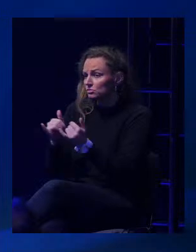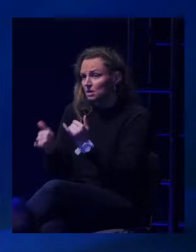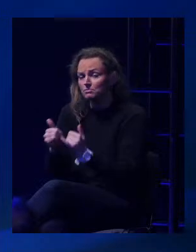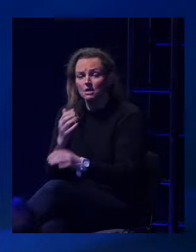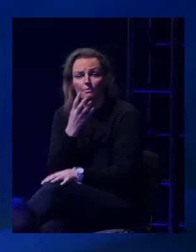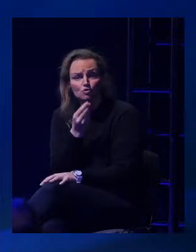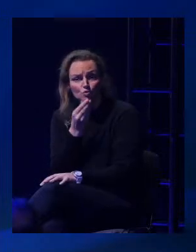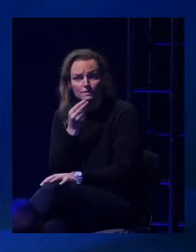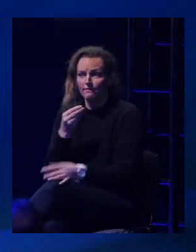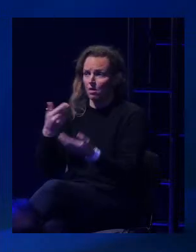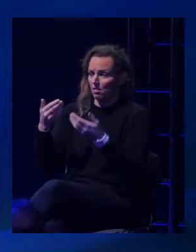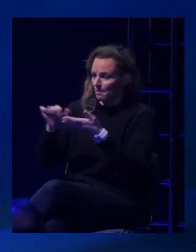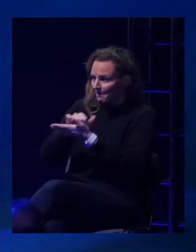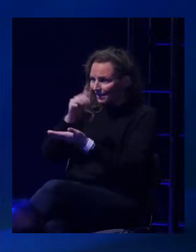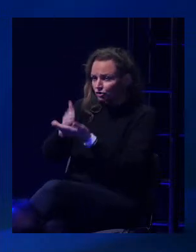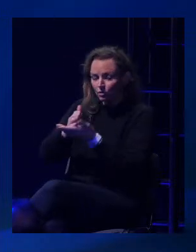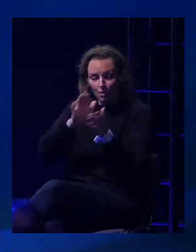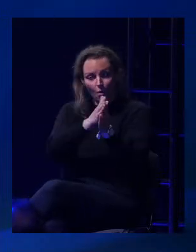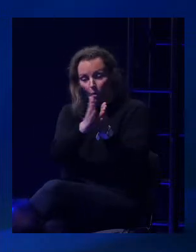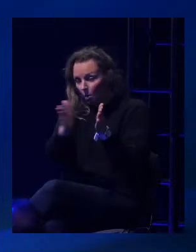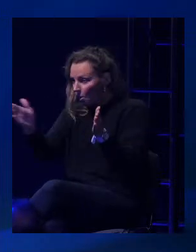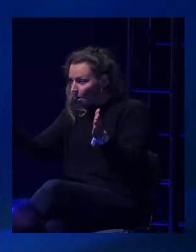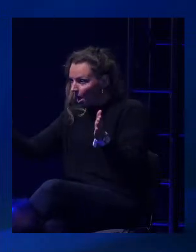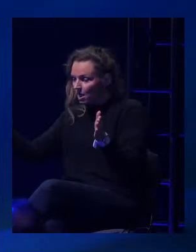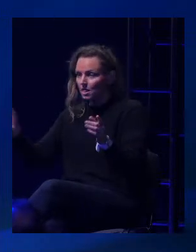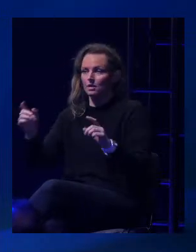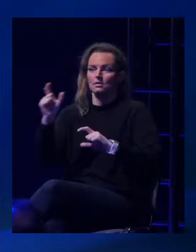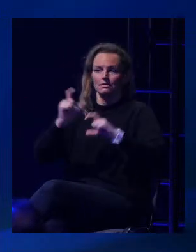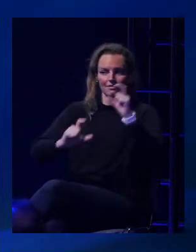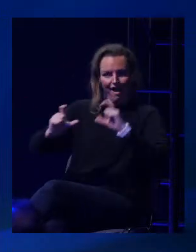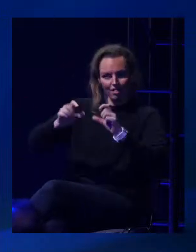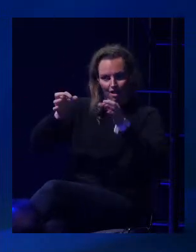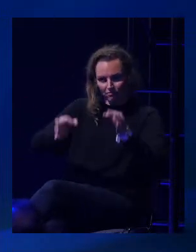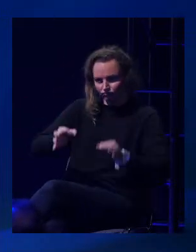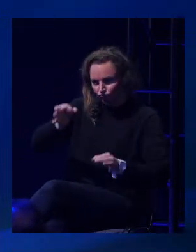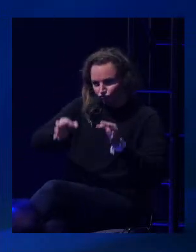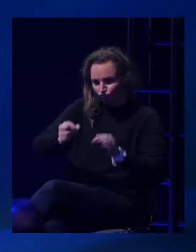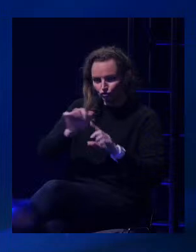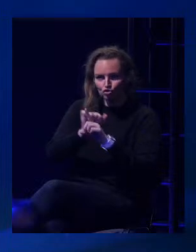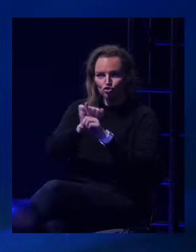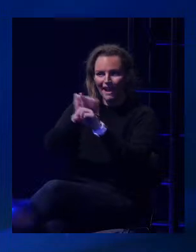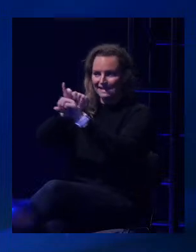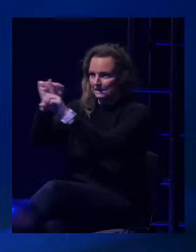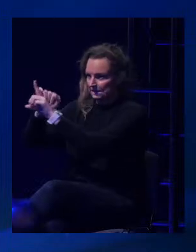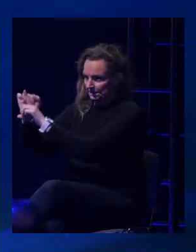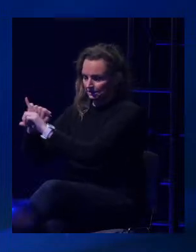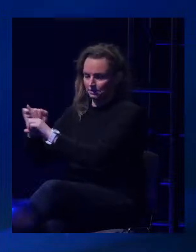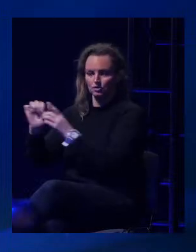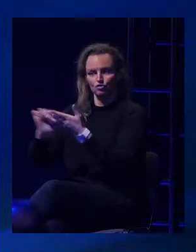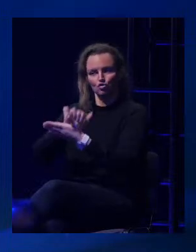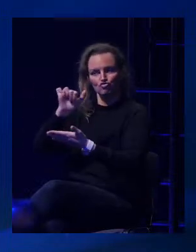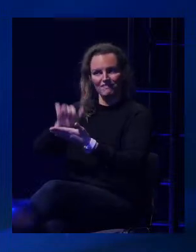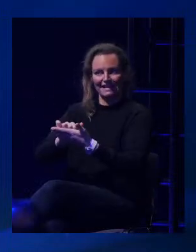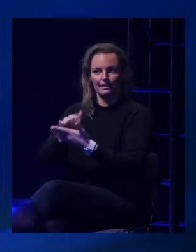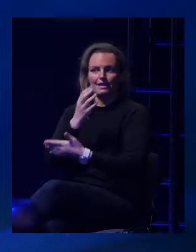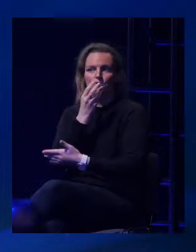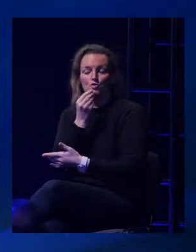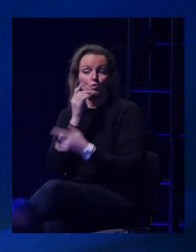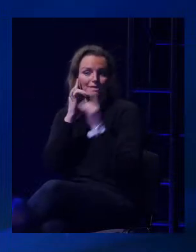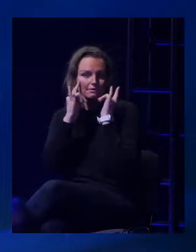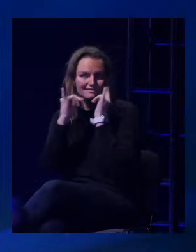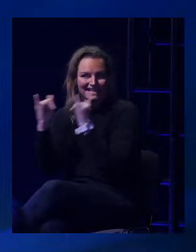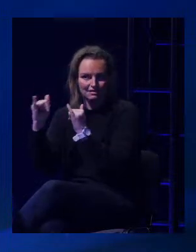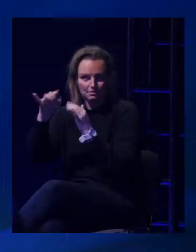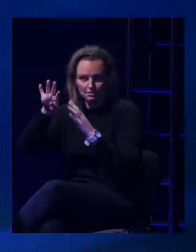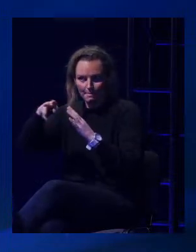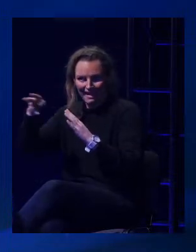everything is calibrated correctly. So you can make sure your dynamic range is set. You know exactly what you're doing by using these particular test patterns, which are all